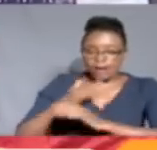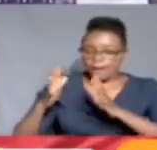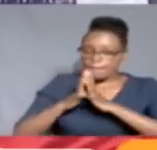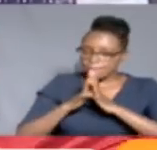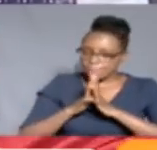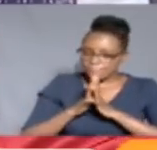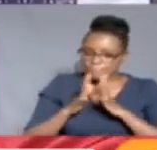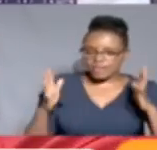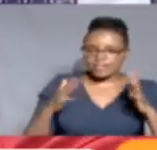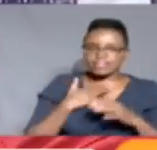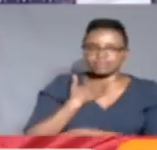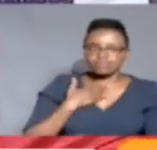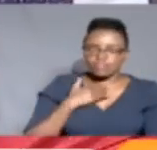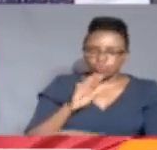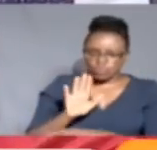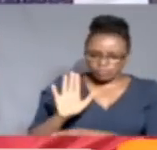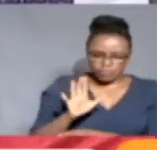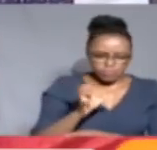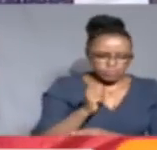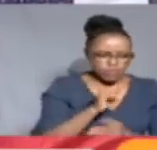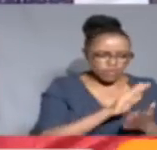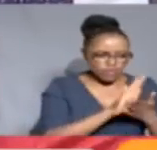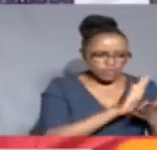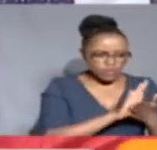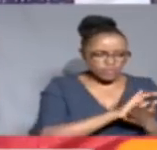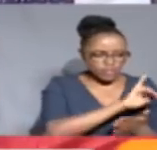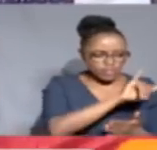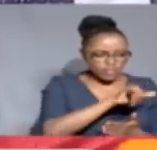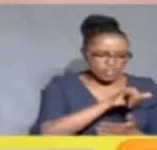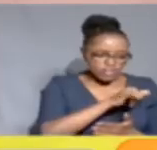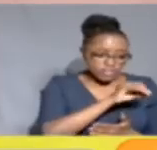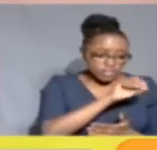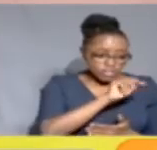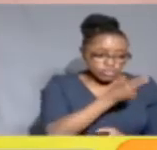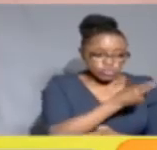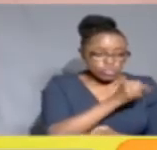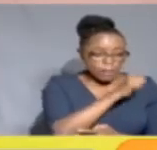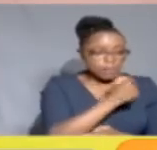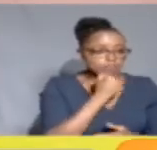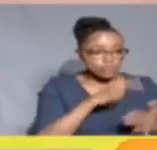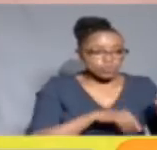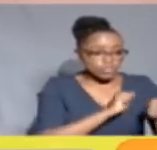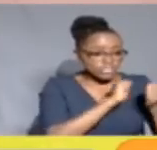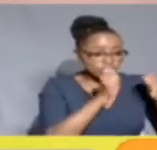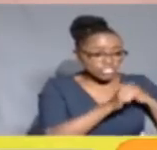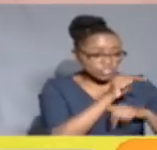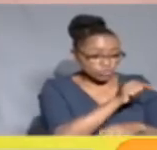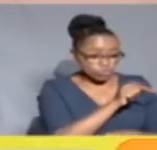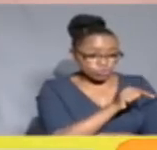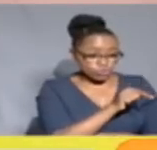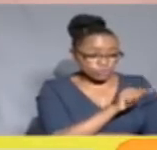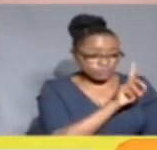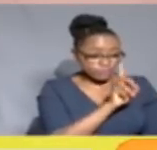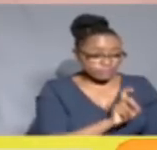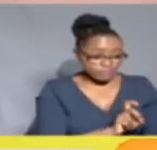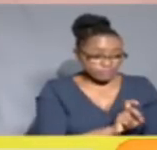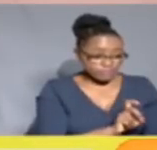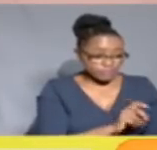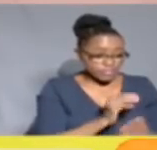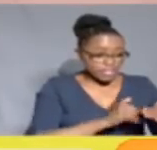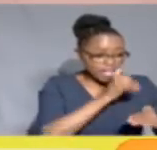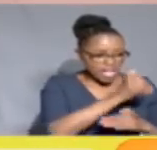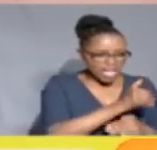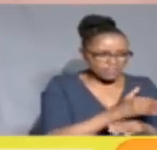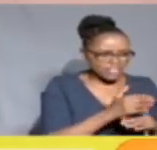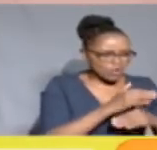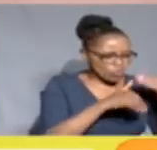dream. And let me cut you short really quickly, Njoroge. What would you say has changed you after going